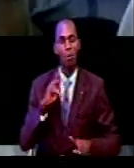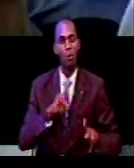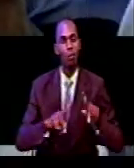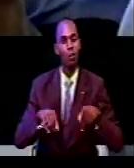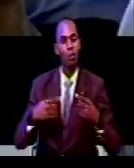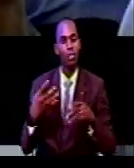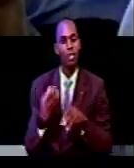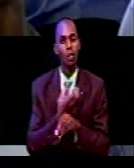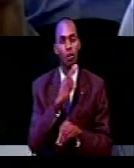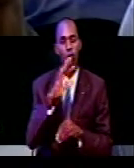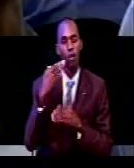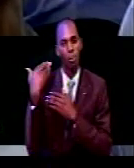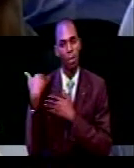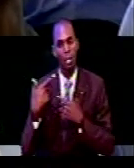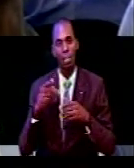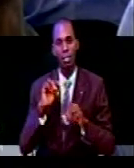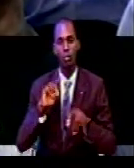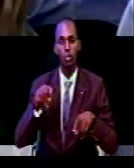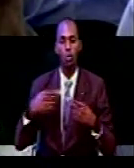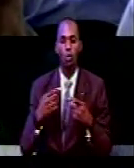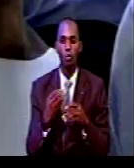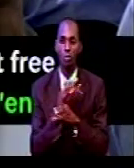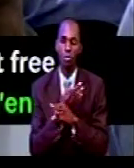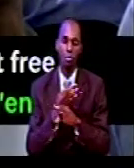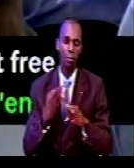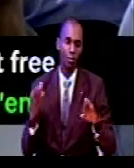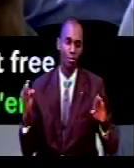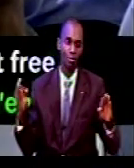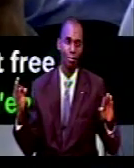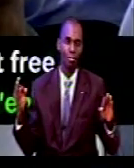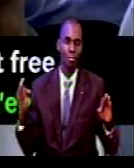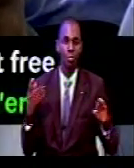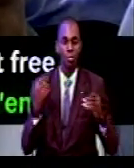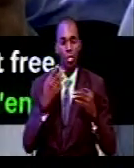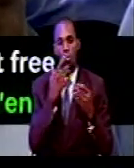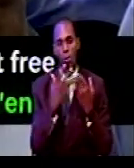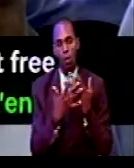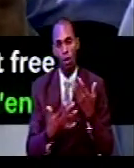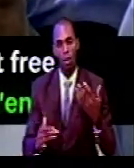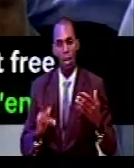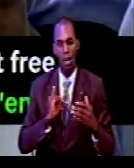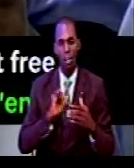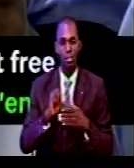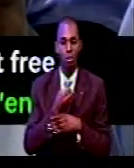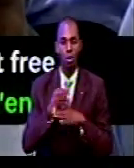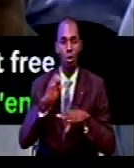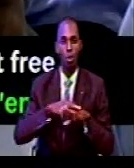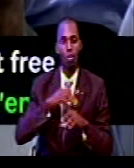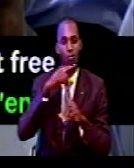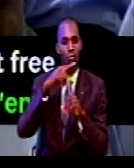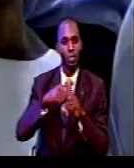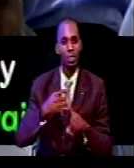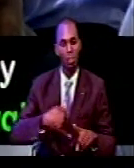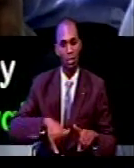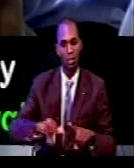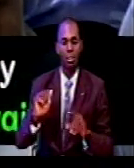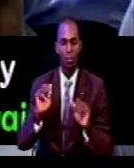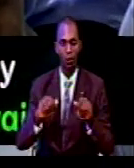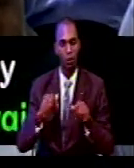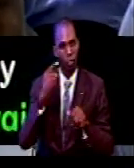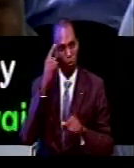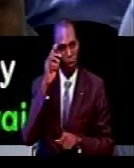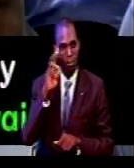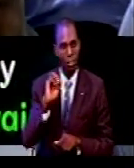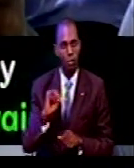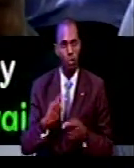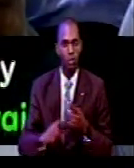Old Pharaoh now, let my people go. Take off your burden, let them go scot-free. The blood